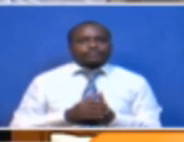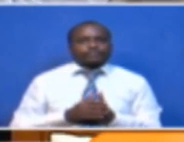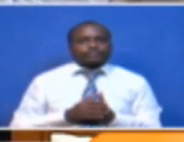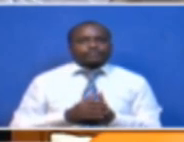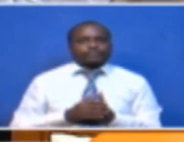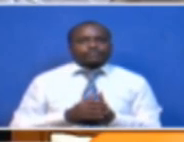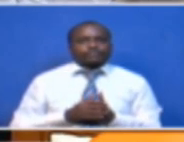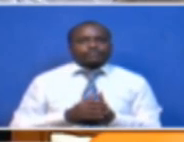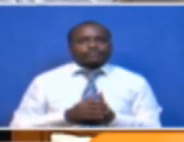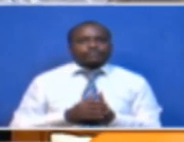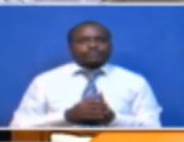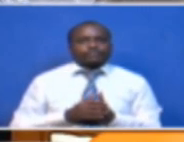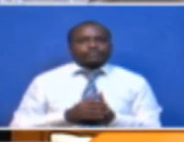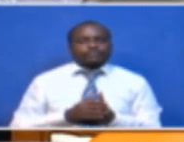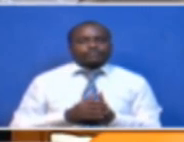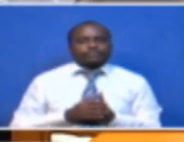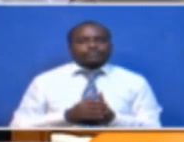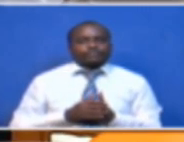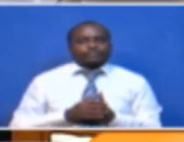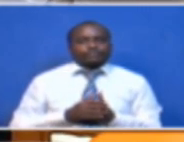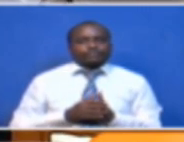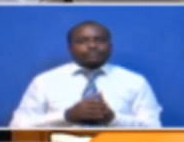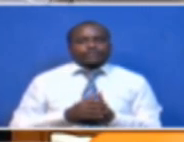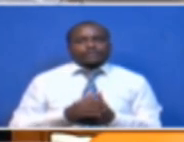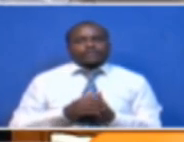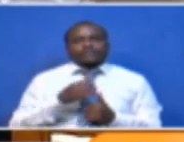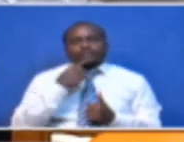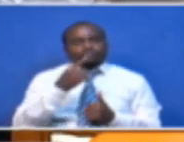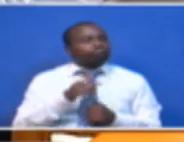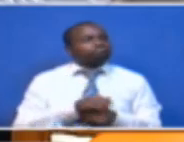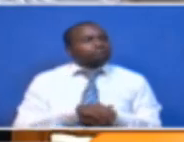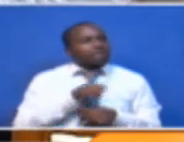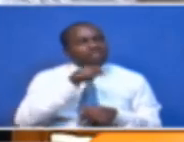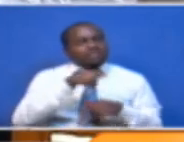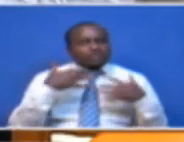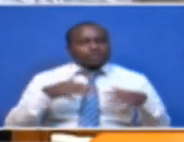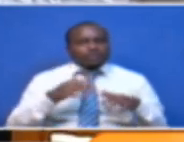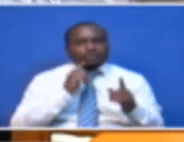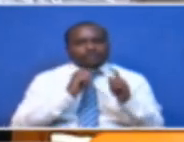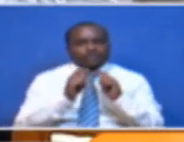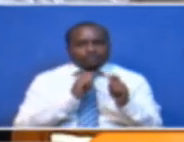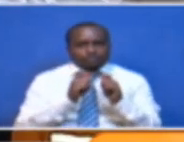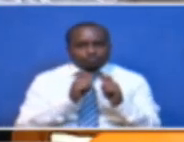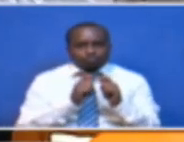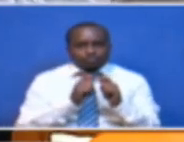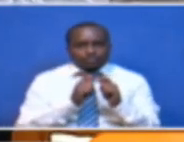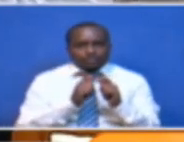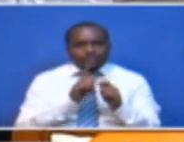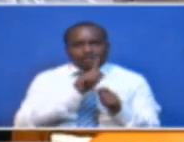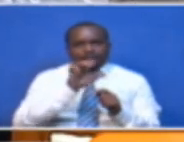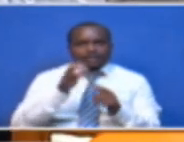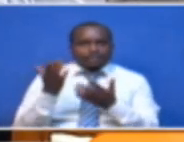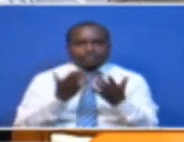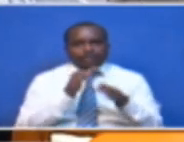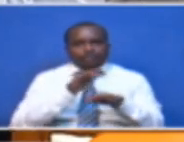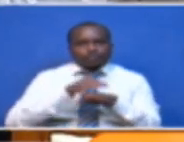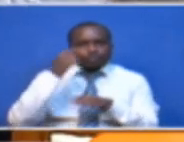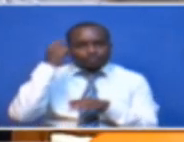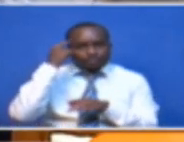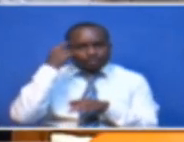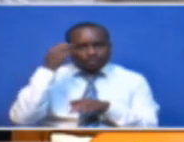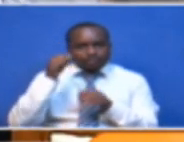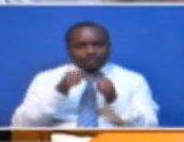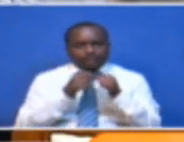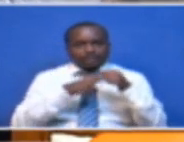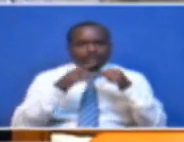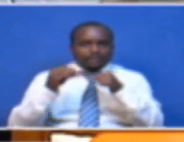Eulalia or Eulalia Namai, you say, Jeff, this is a wonderful interview with Lee Njiru. Lee Njiru brings good memories of the 70s